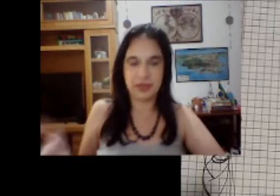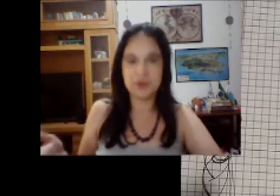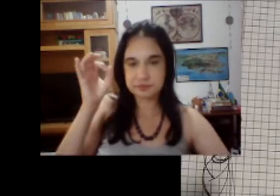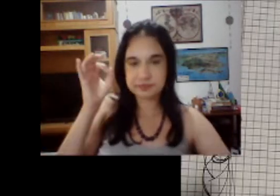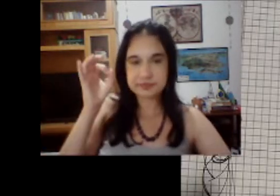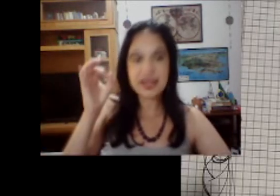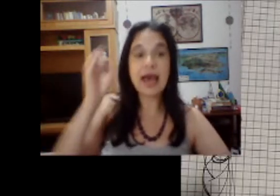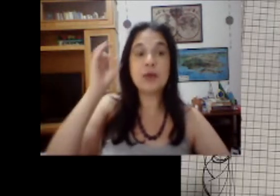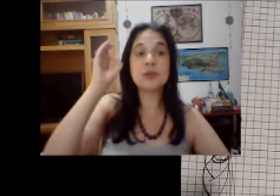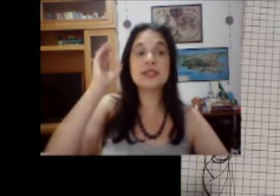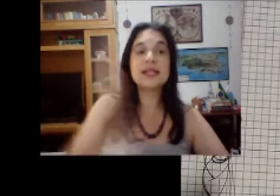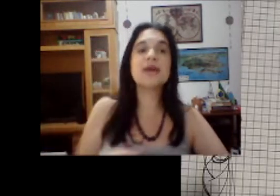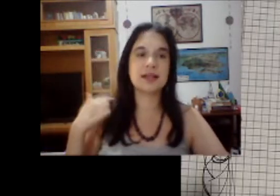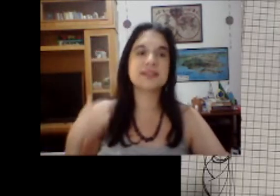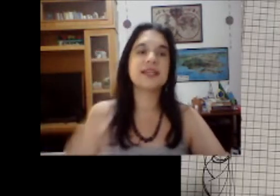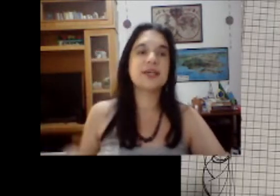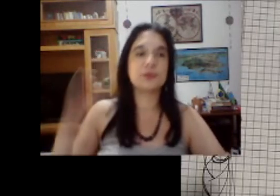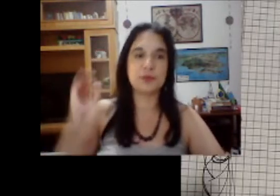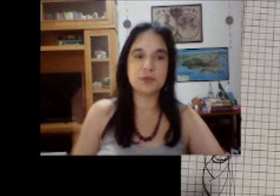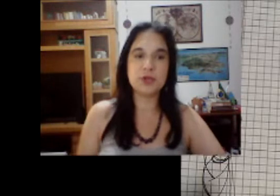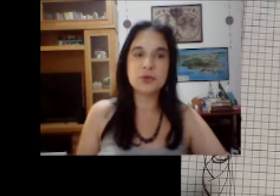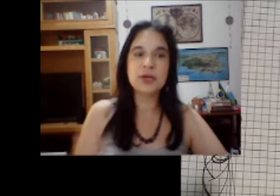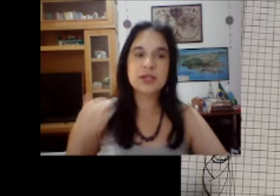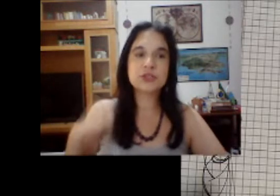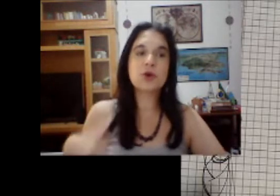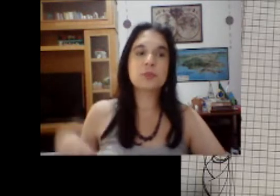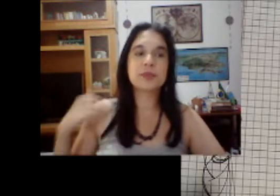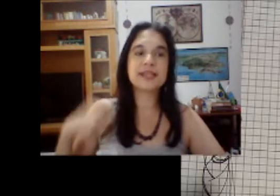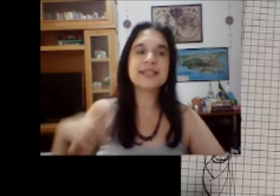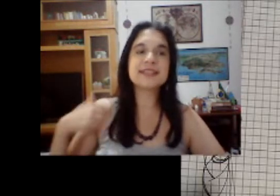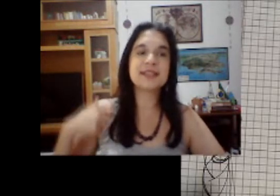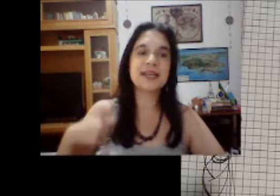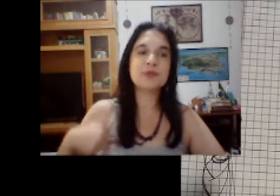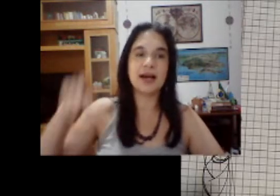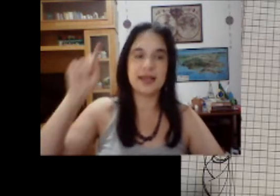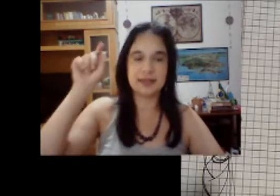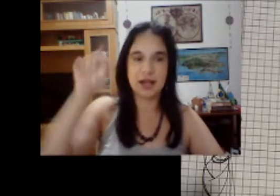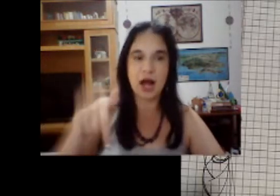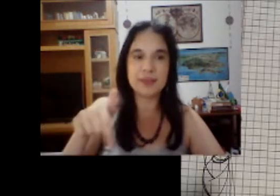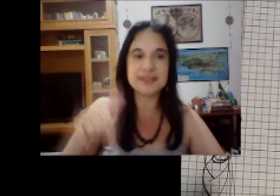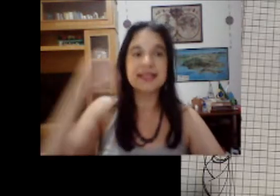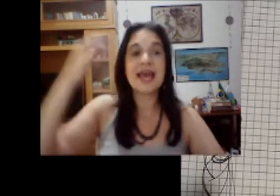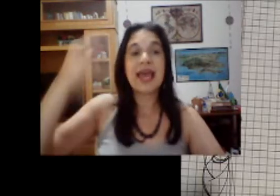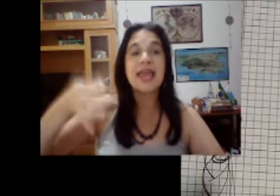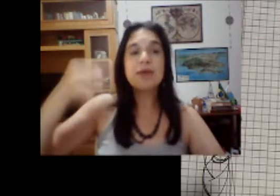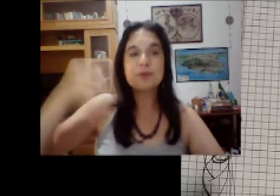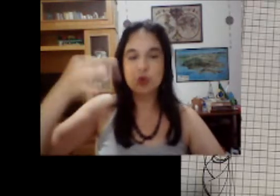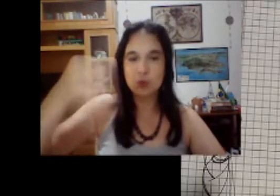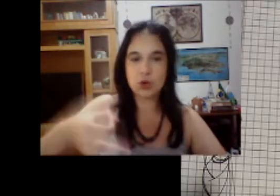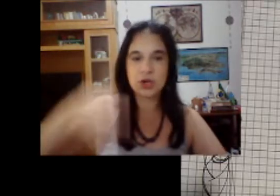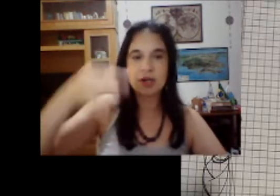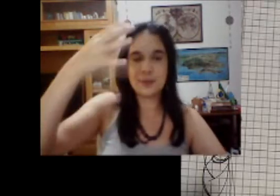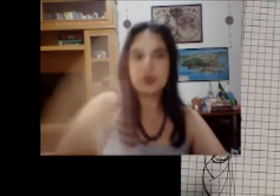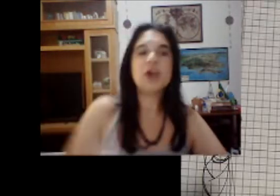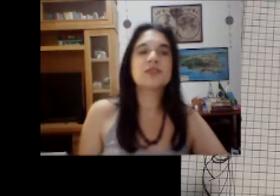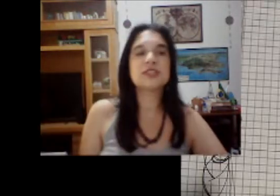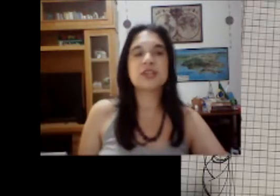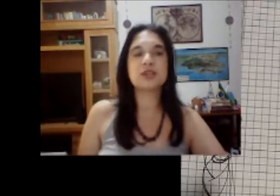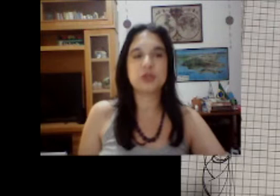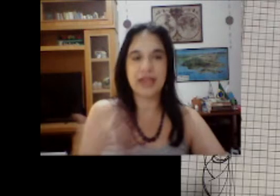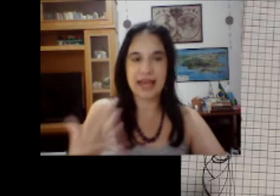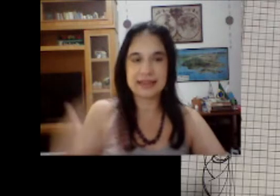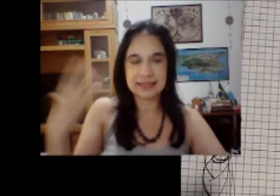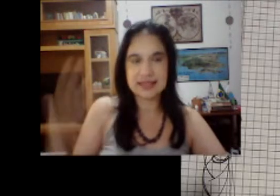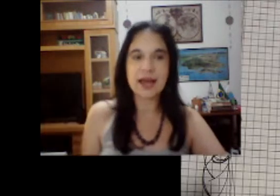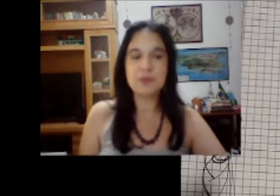until here, I would love to hear from you. So please leave in the comments, if you were part of the